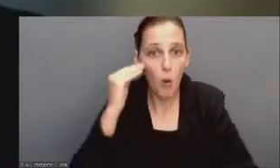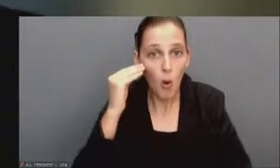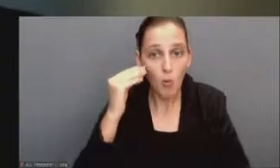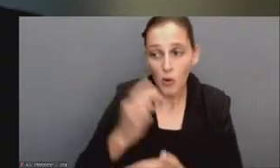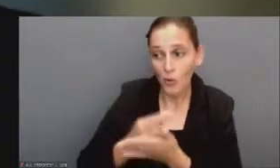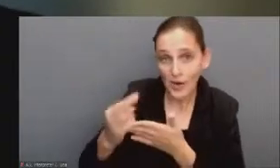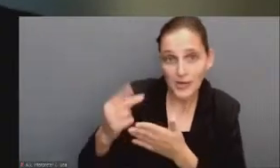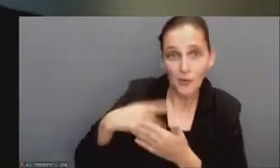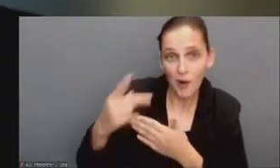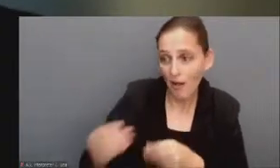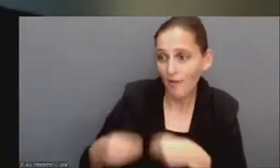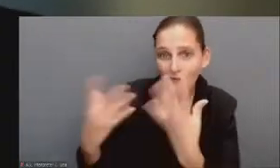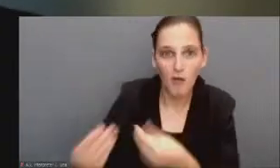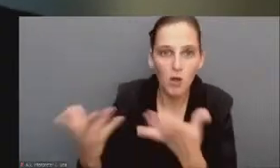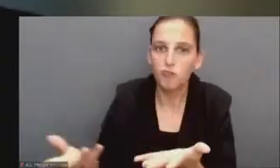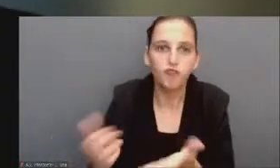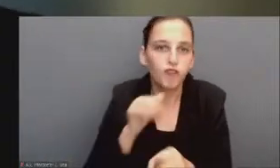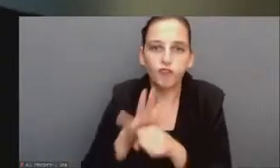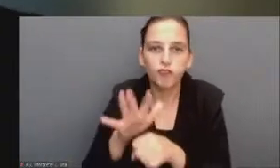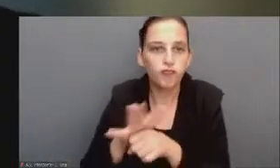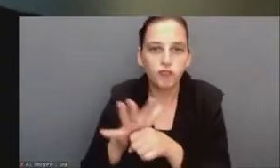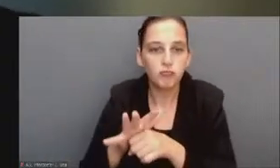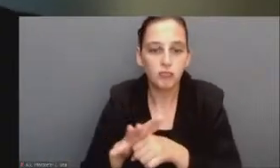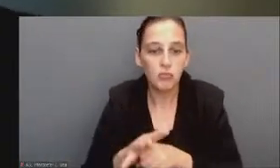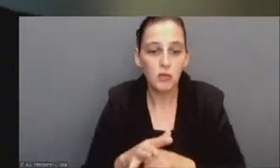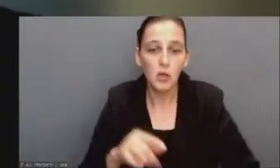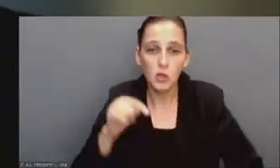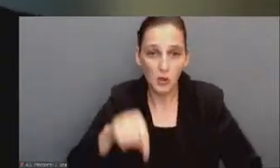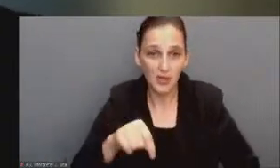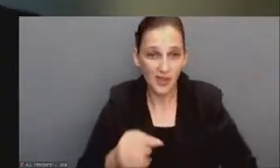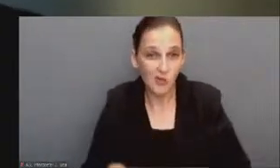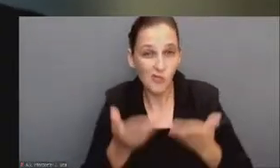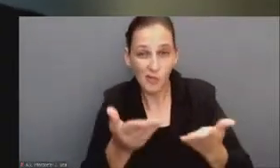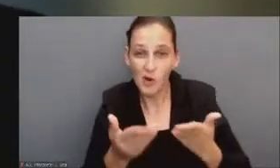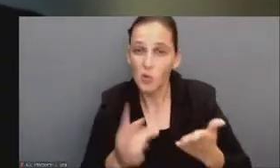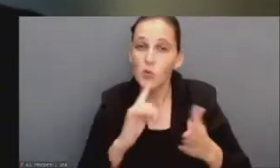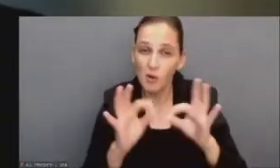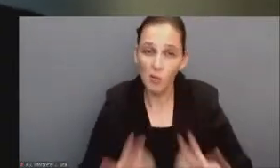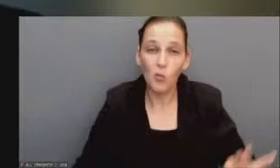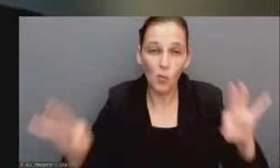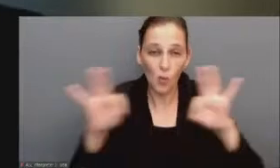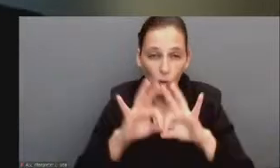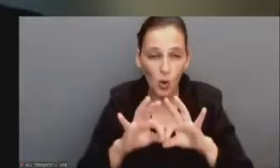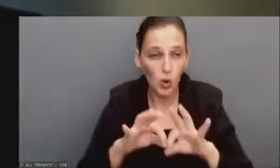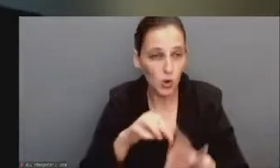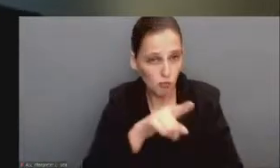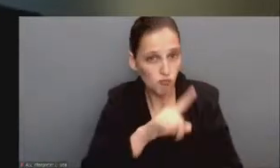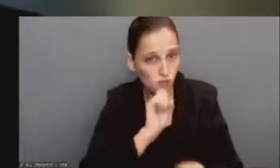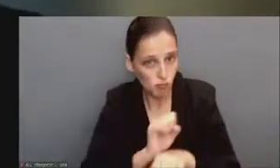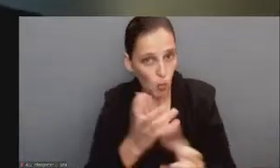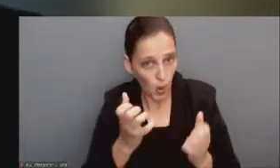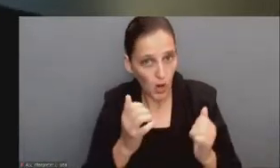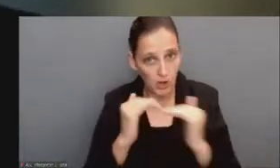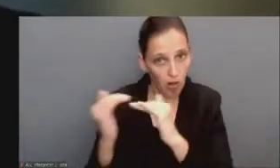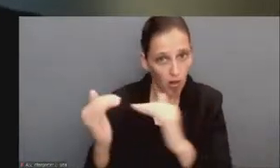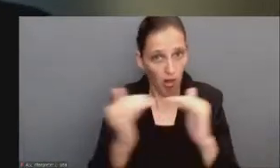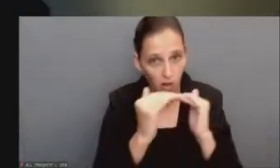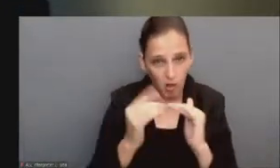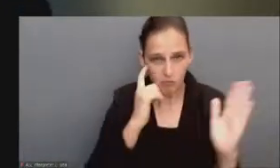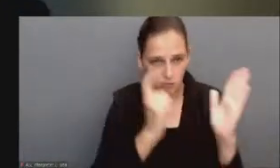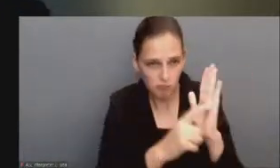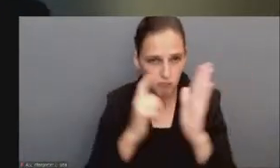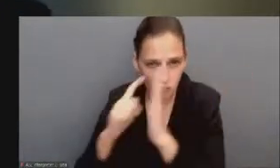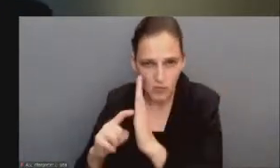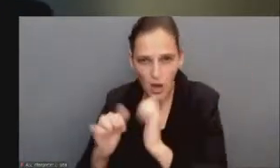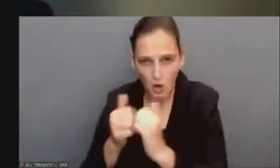subcommittee chair and the subcommittee is proposing is really essential if you want to get serious about being equitable in identifying and treating long